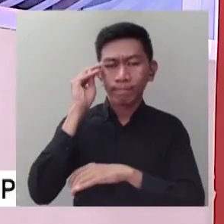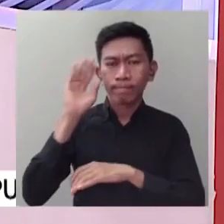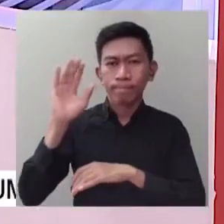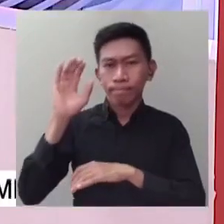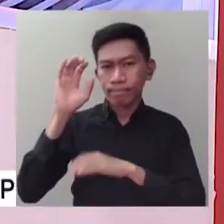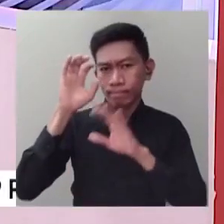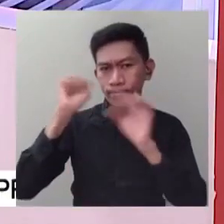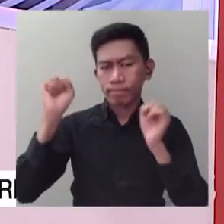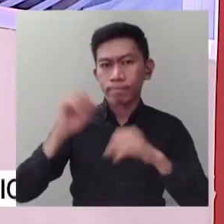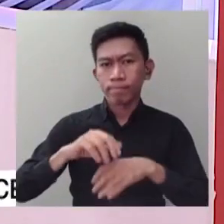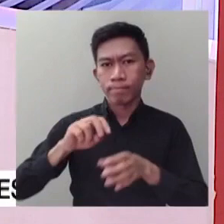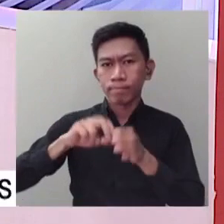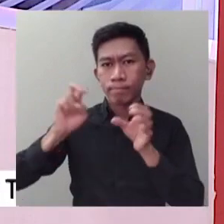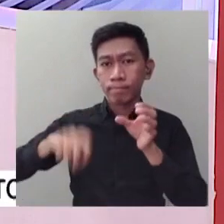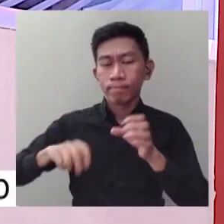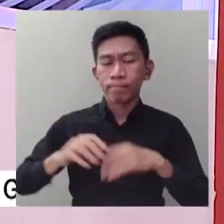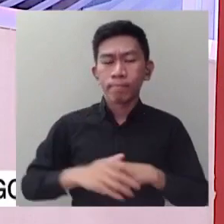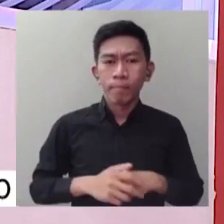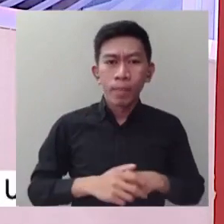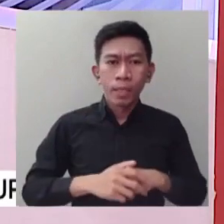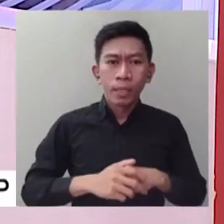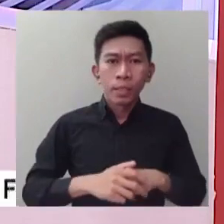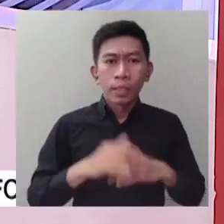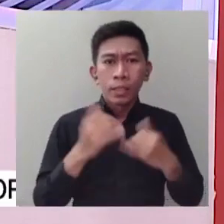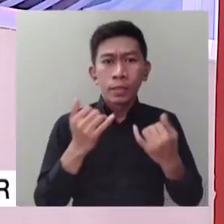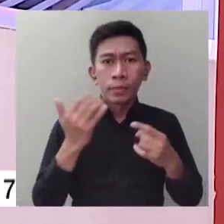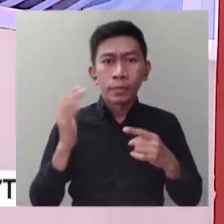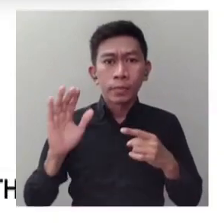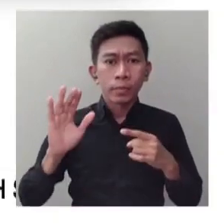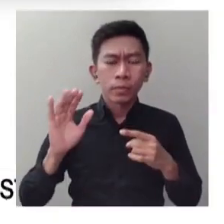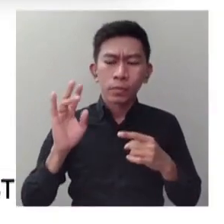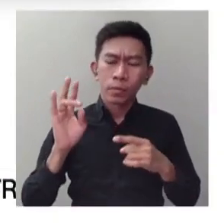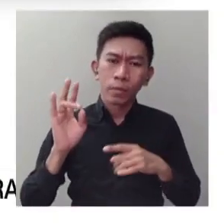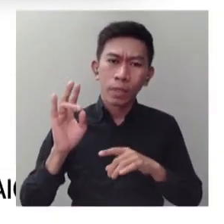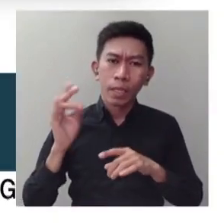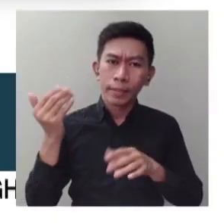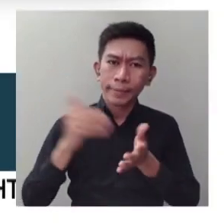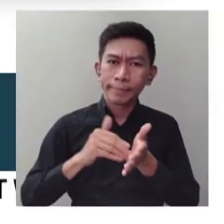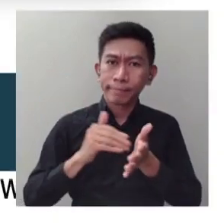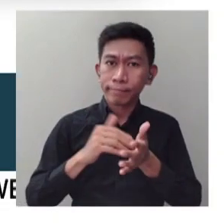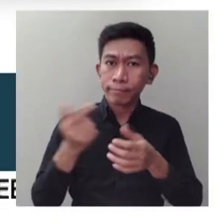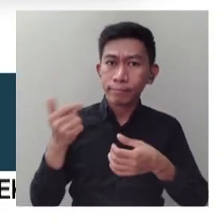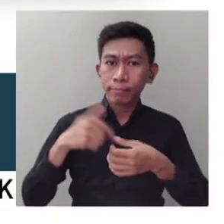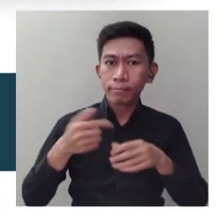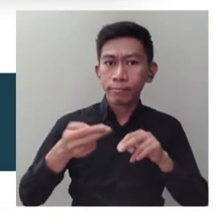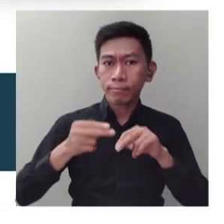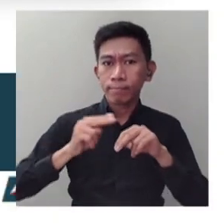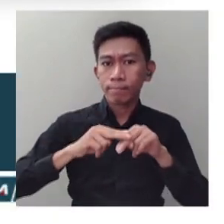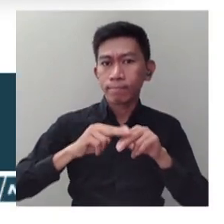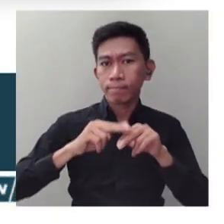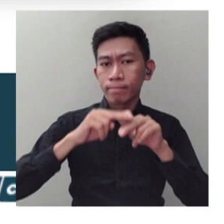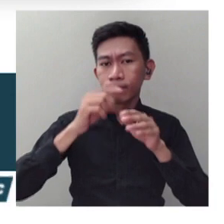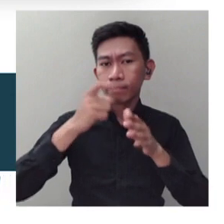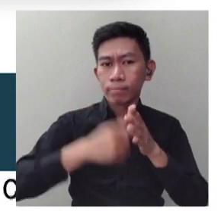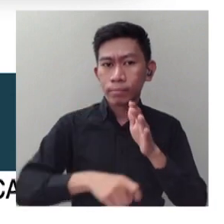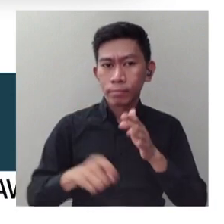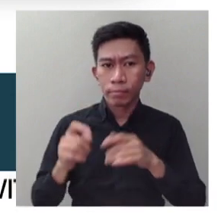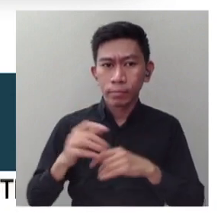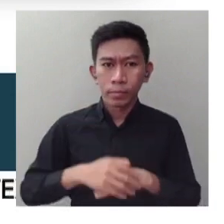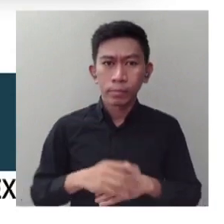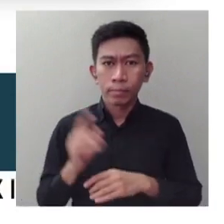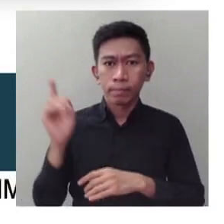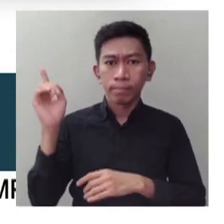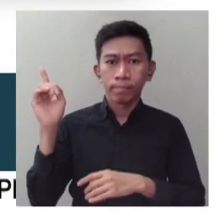motorists as oil prices shoot up for a seventh straight week. Gasoline prices will see the biggest jump at a peso and 10 centavos per